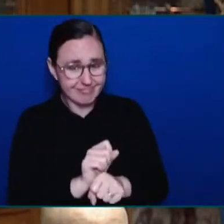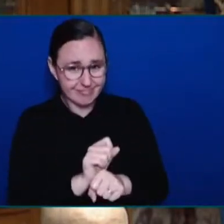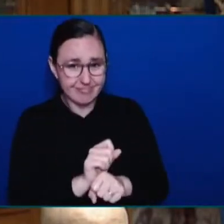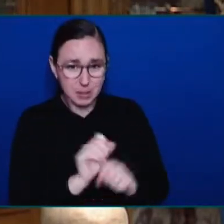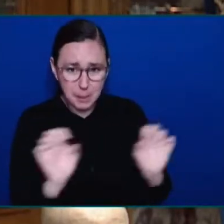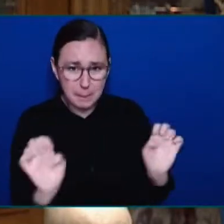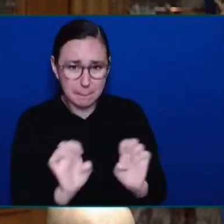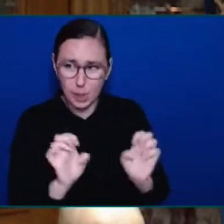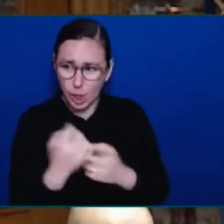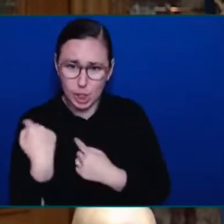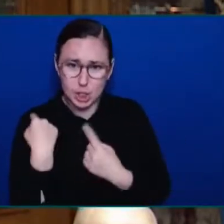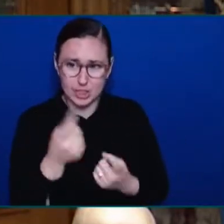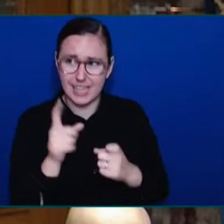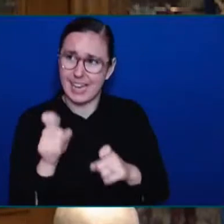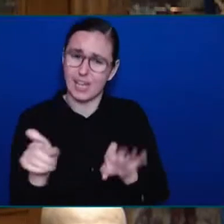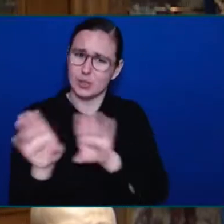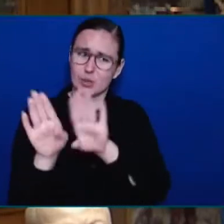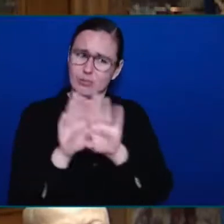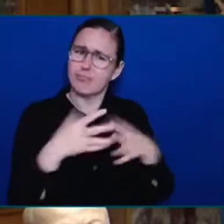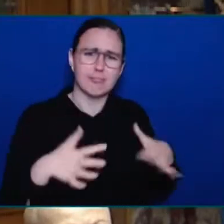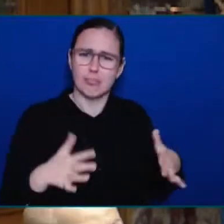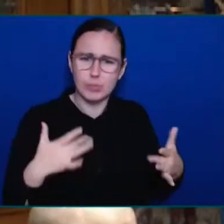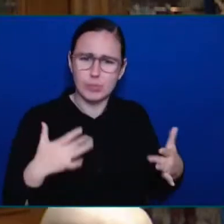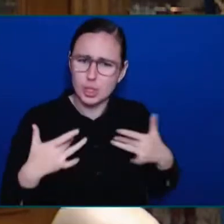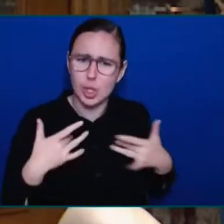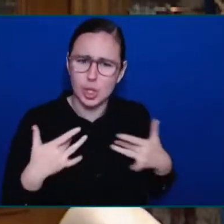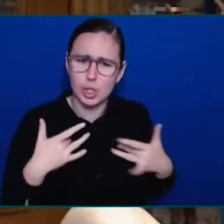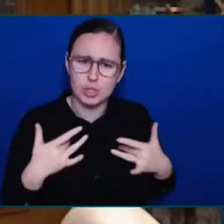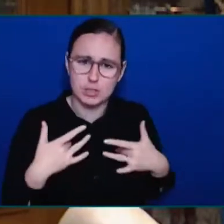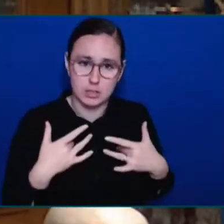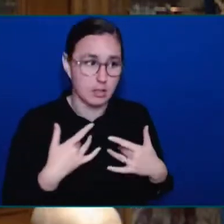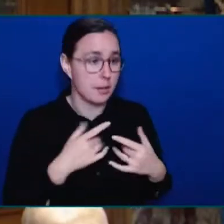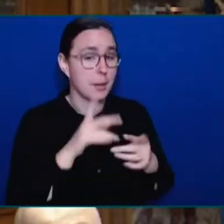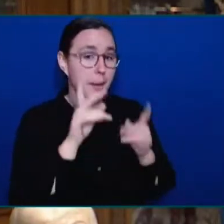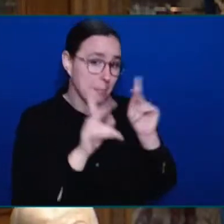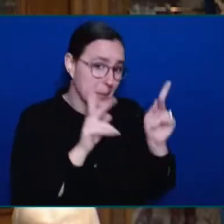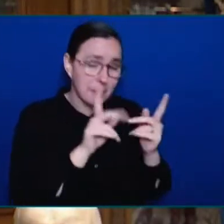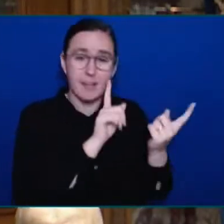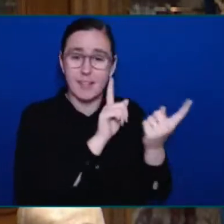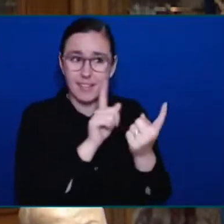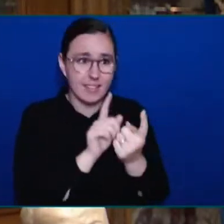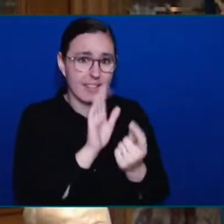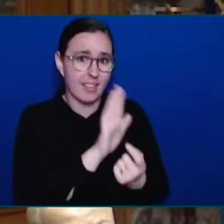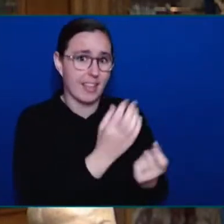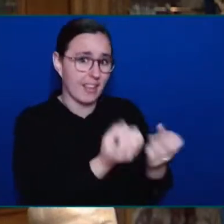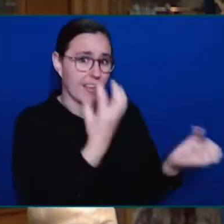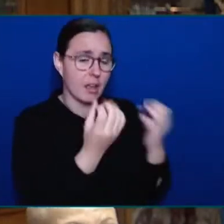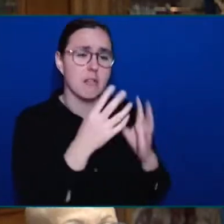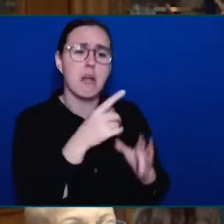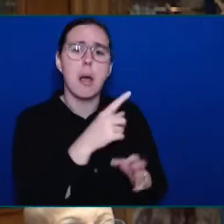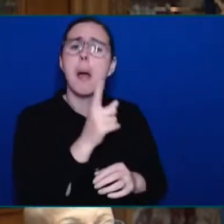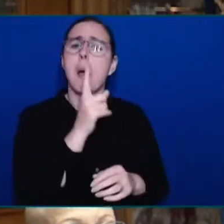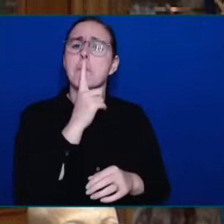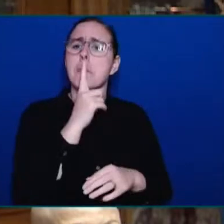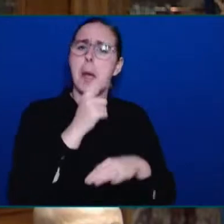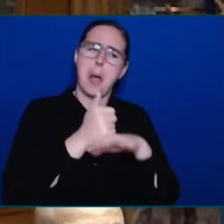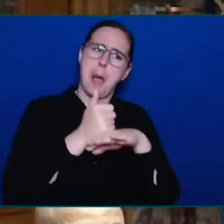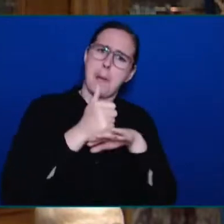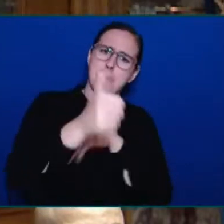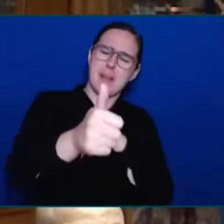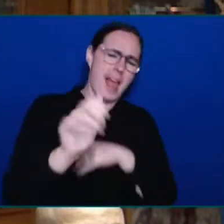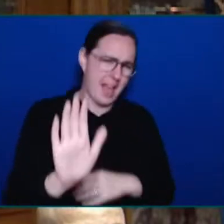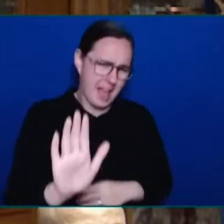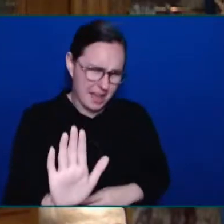wanted blame assigned or fingers pointed. They wanted solutions brought forward.